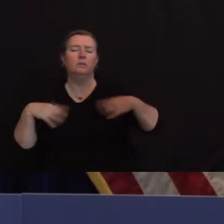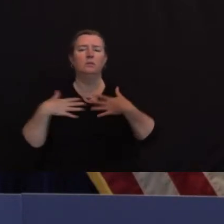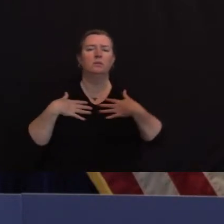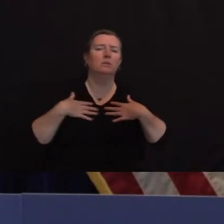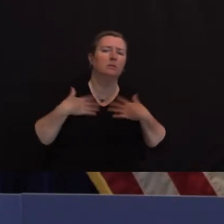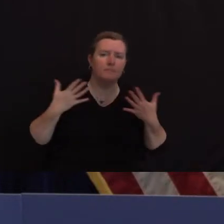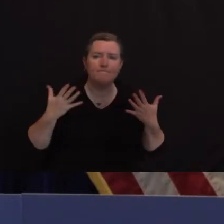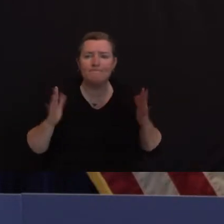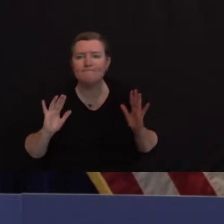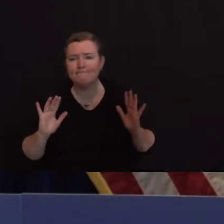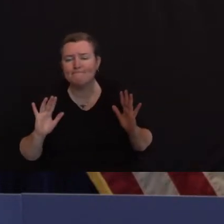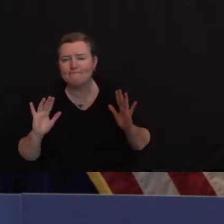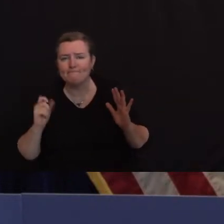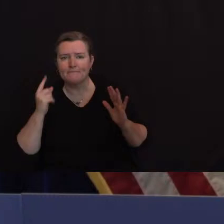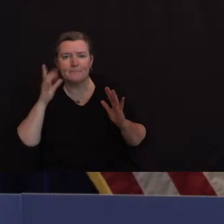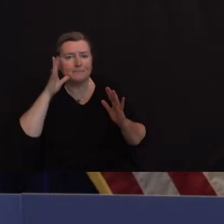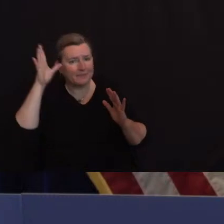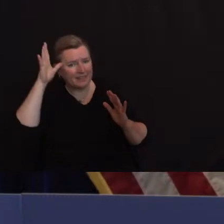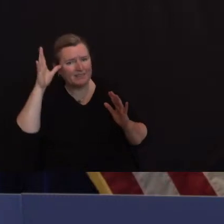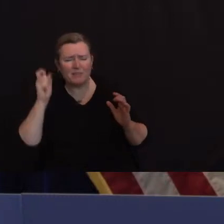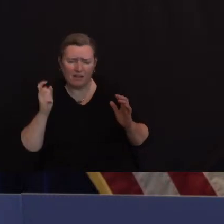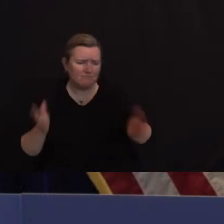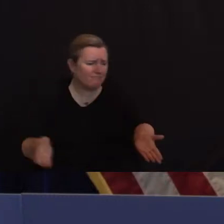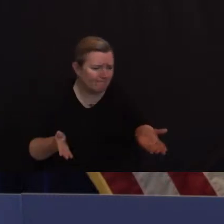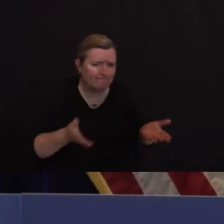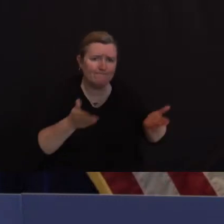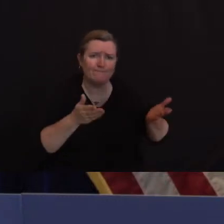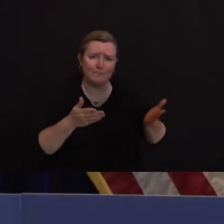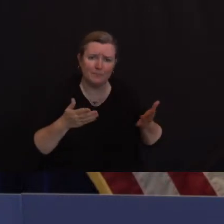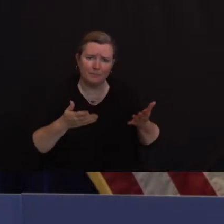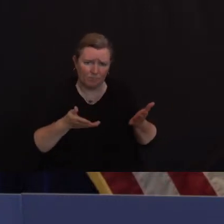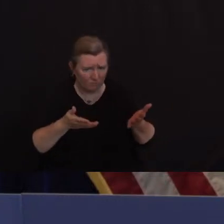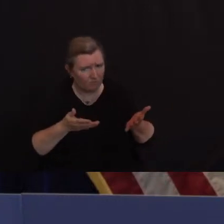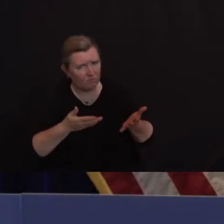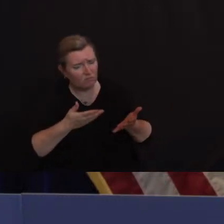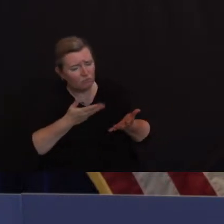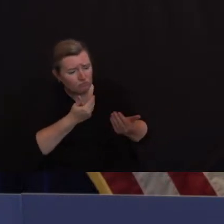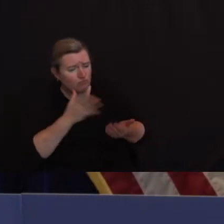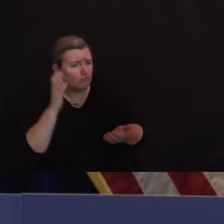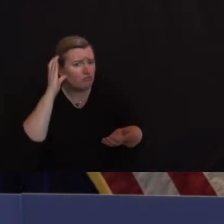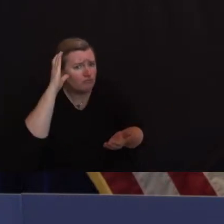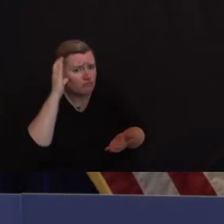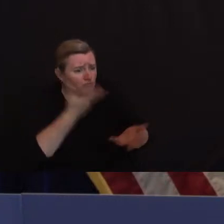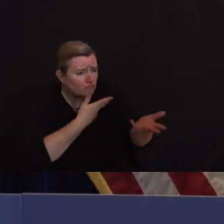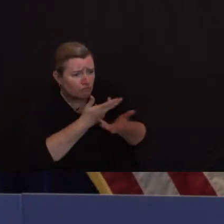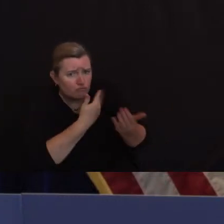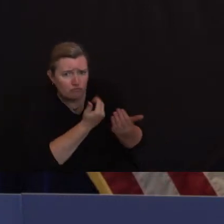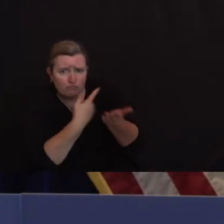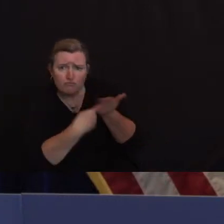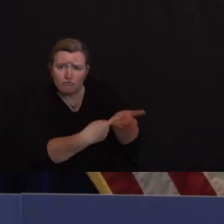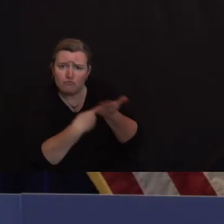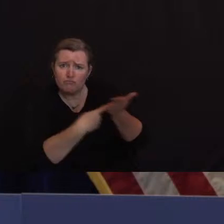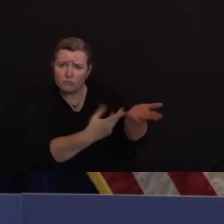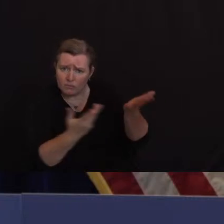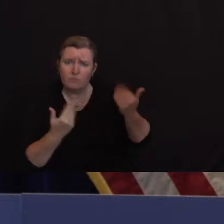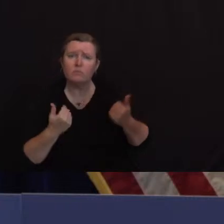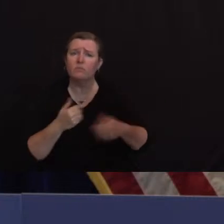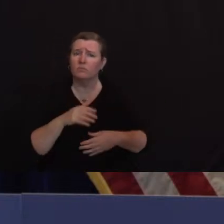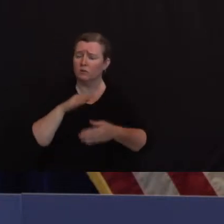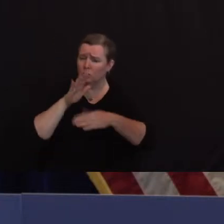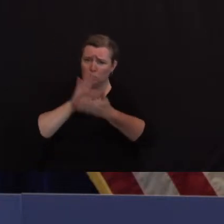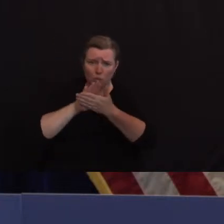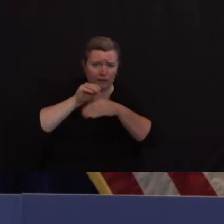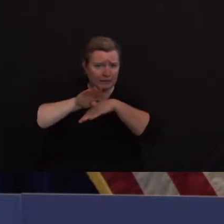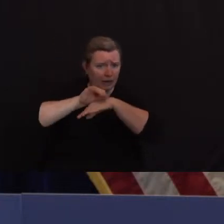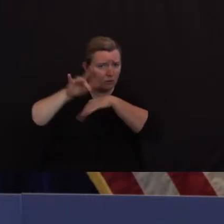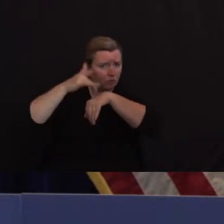stressed, anxious, or depressed, and remind them that school counselors are available and there to help.